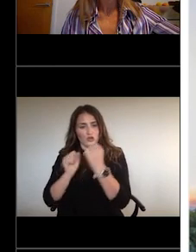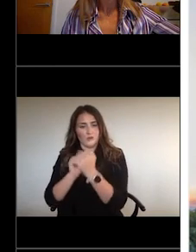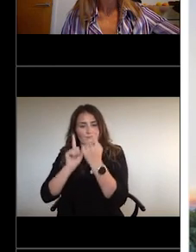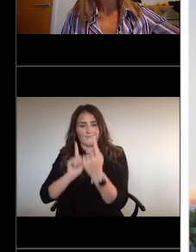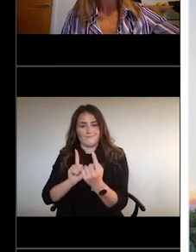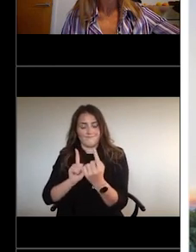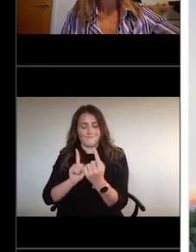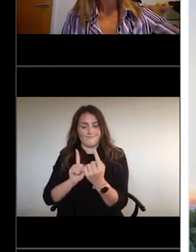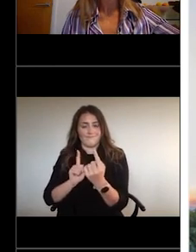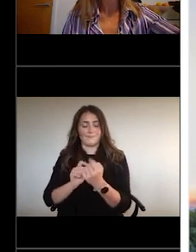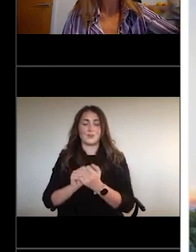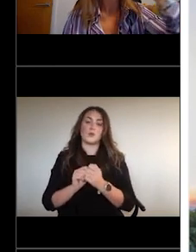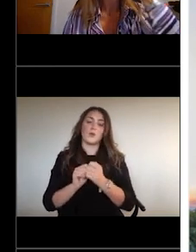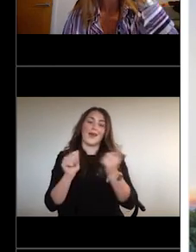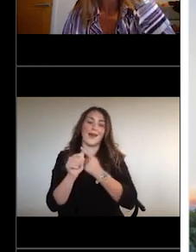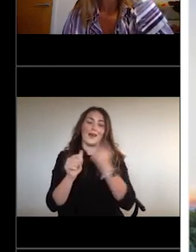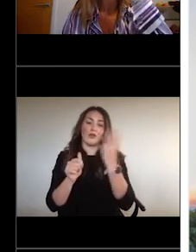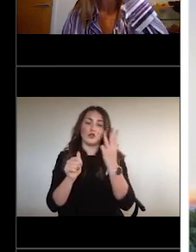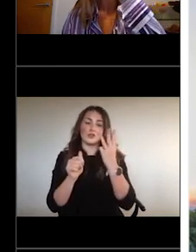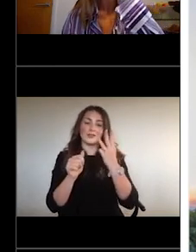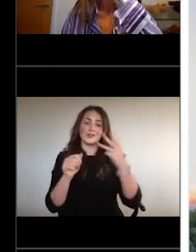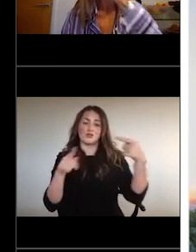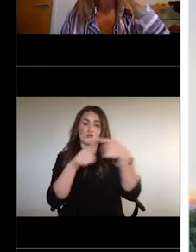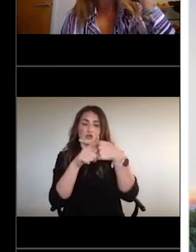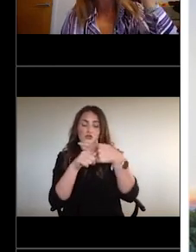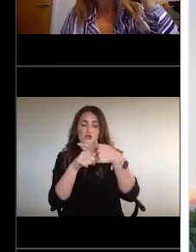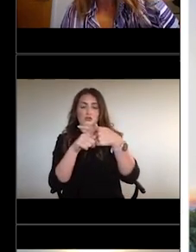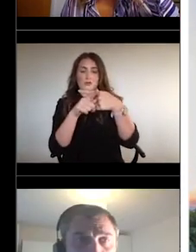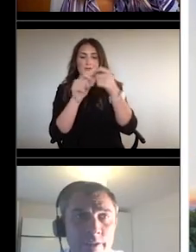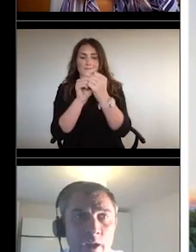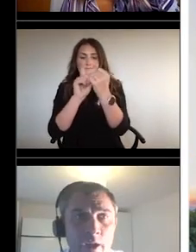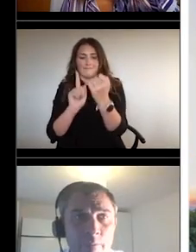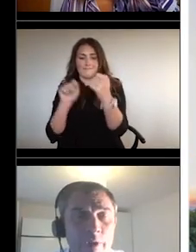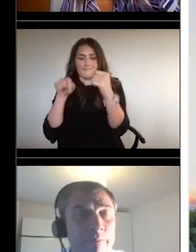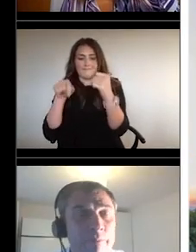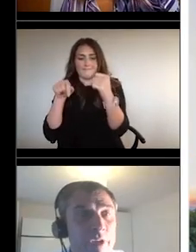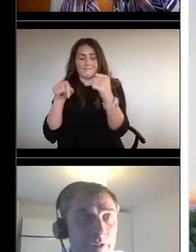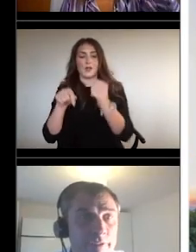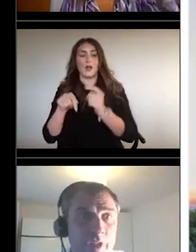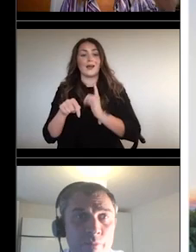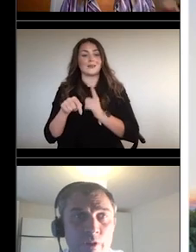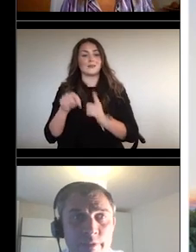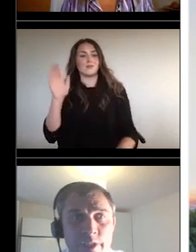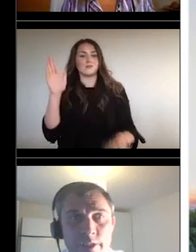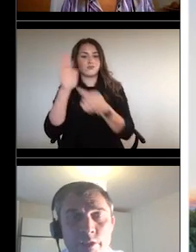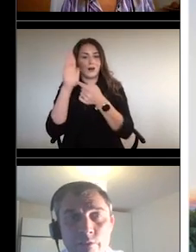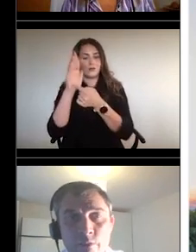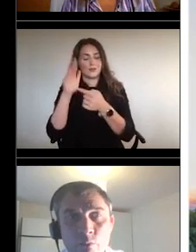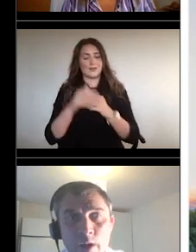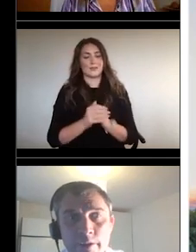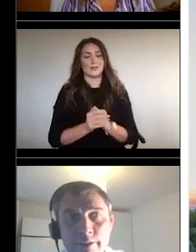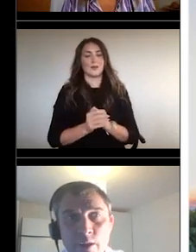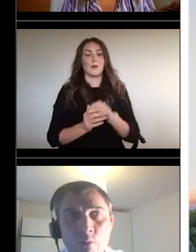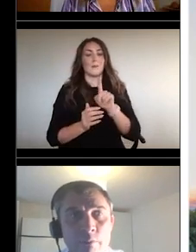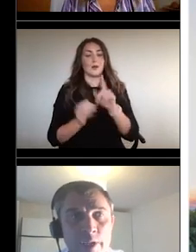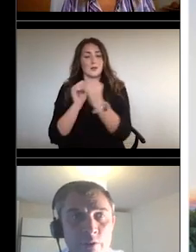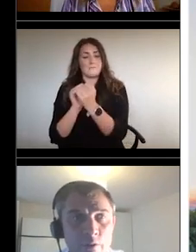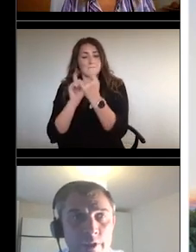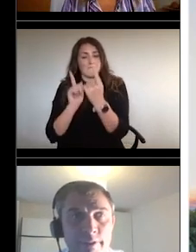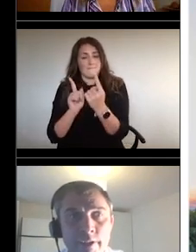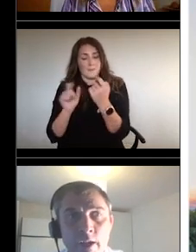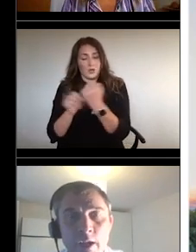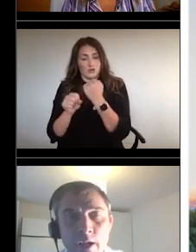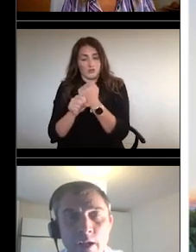A13 junction. Doing right by them is one of our top priorities. But because of their proximity to the works, there will